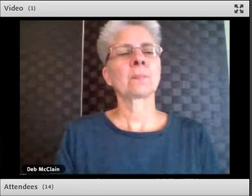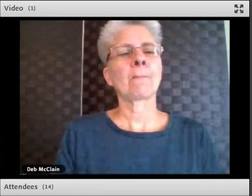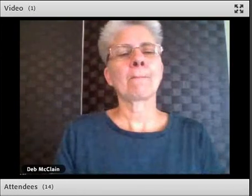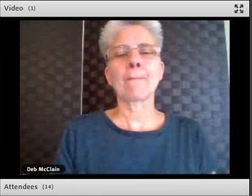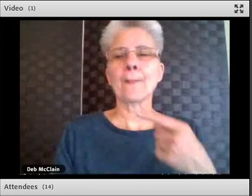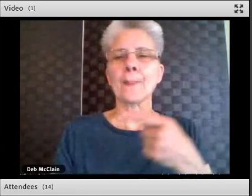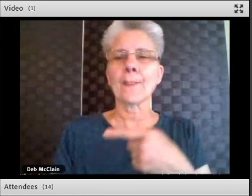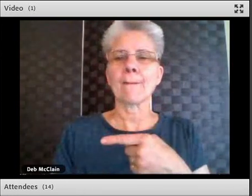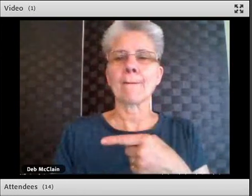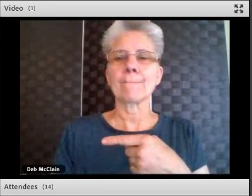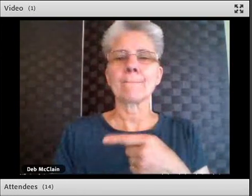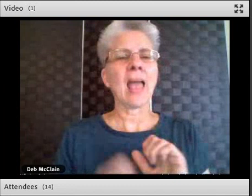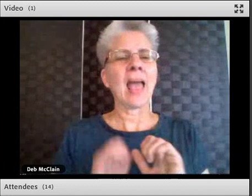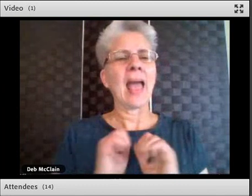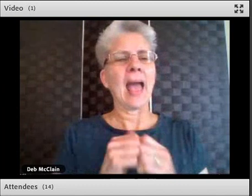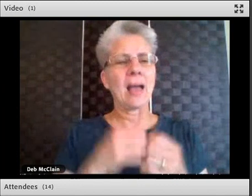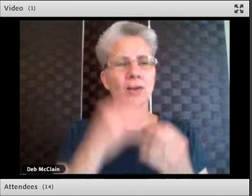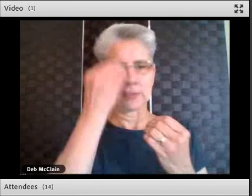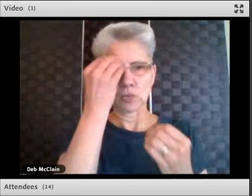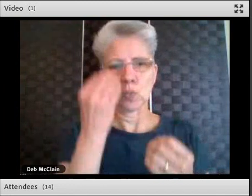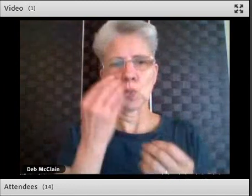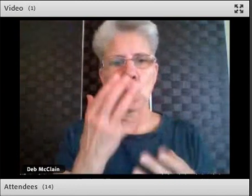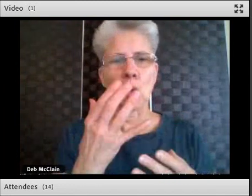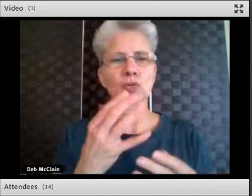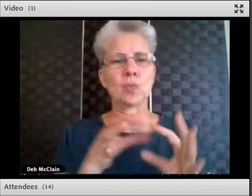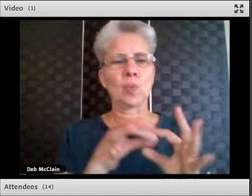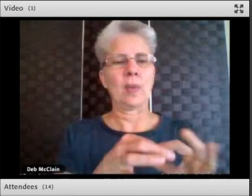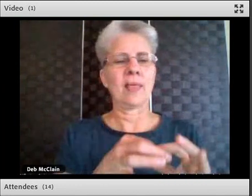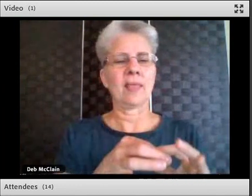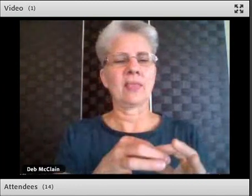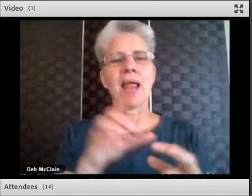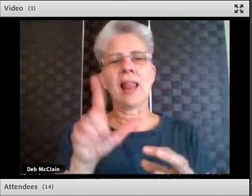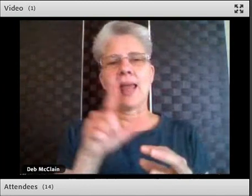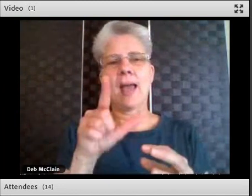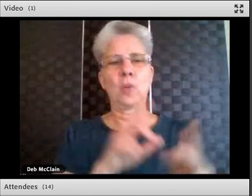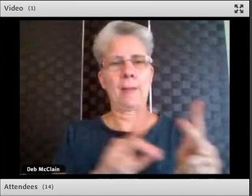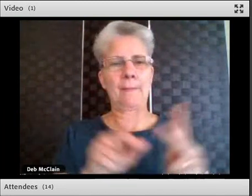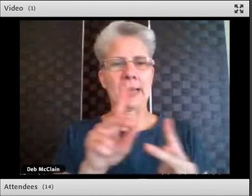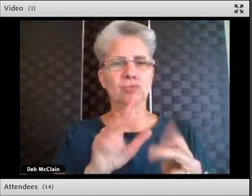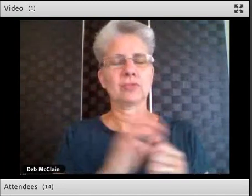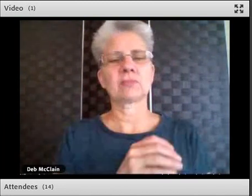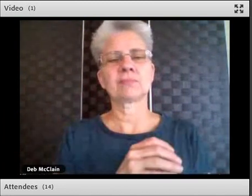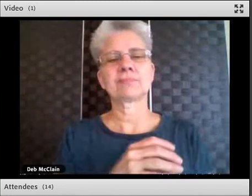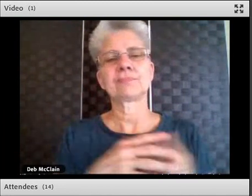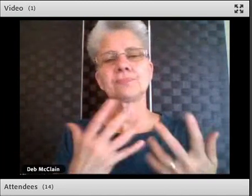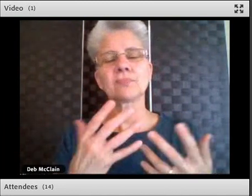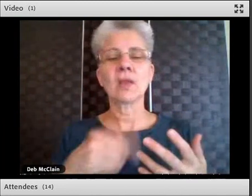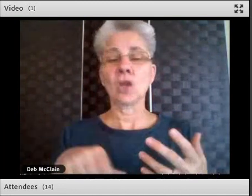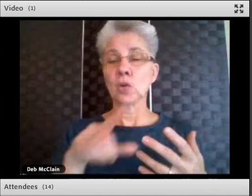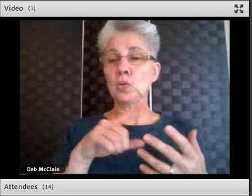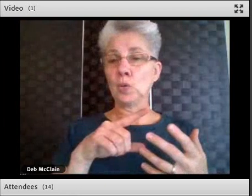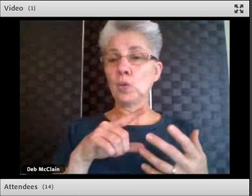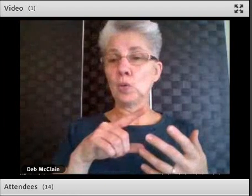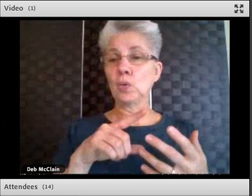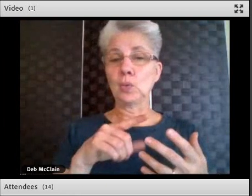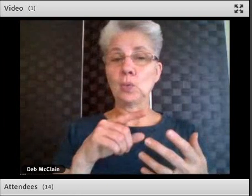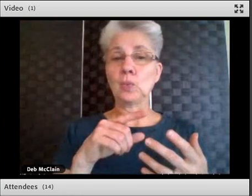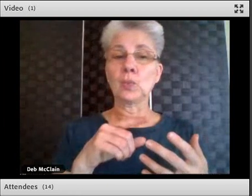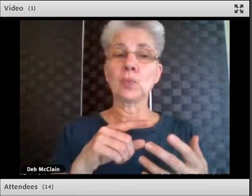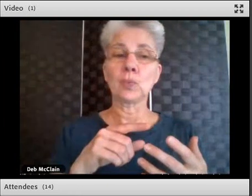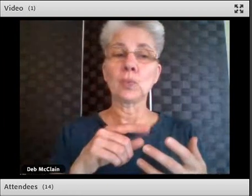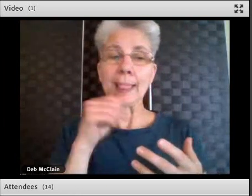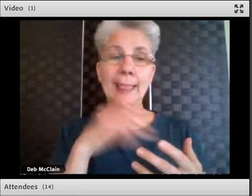Okay, so how does disclosure pertain to library patrons? You guys and ladies,